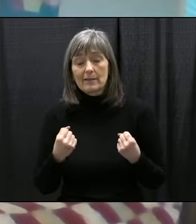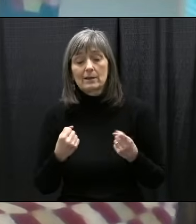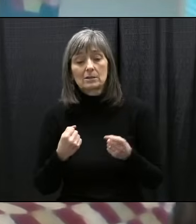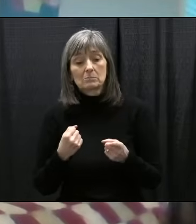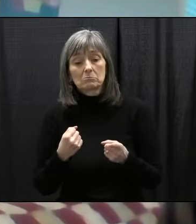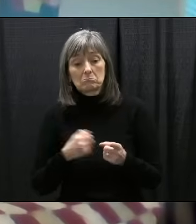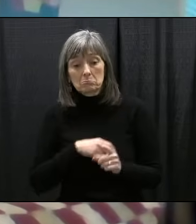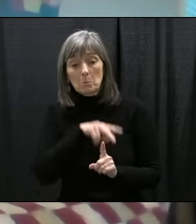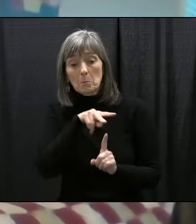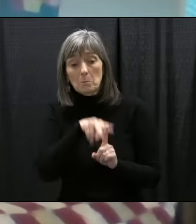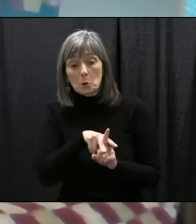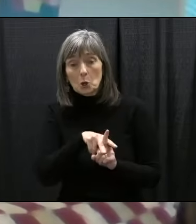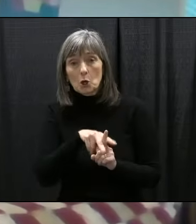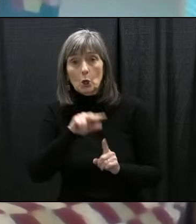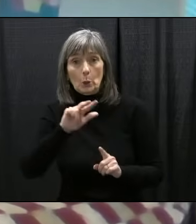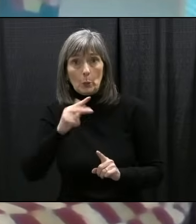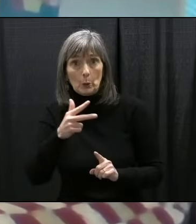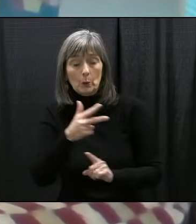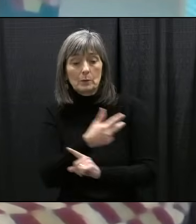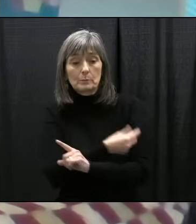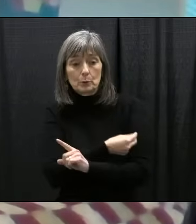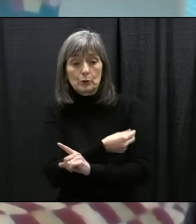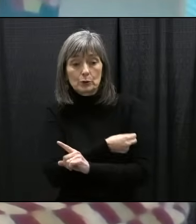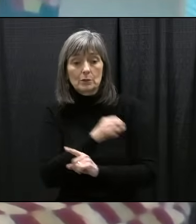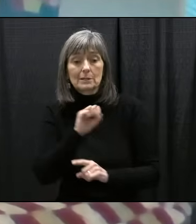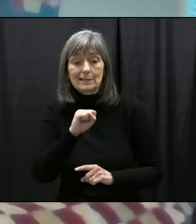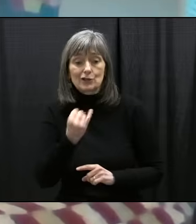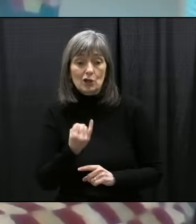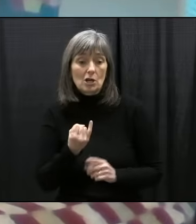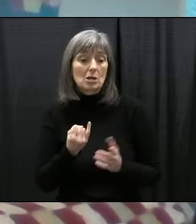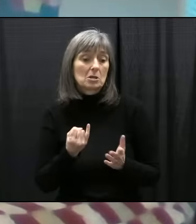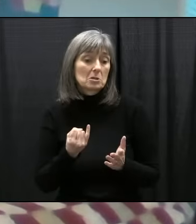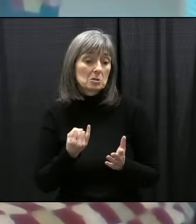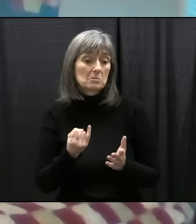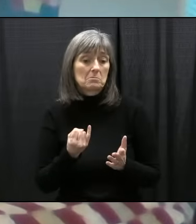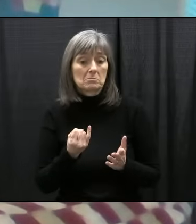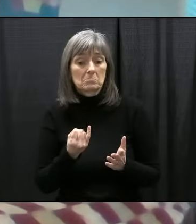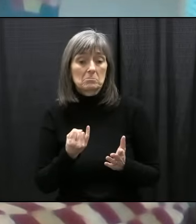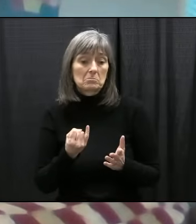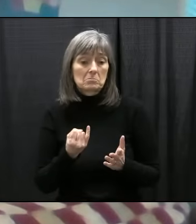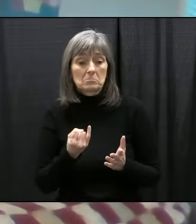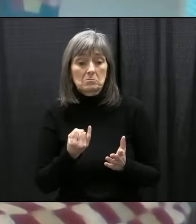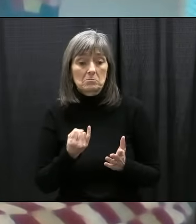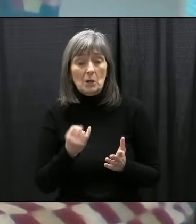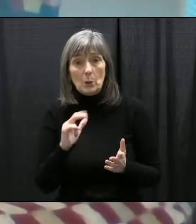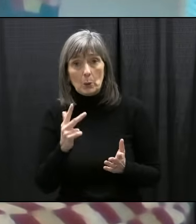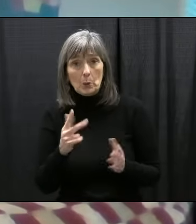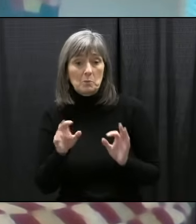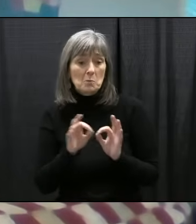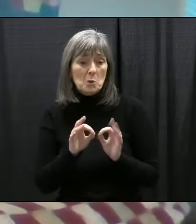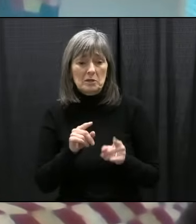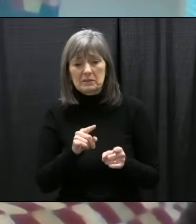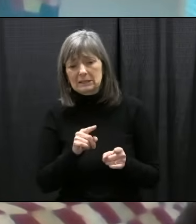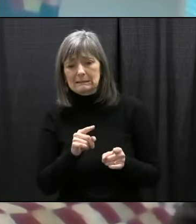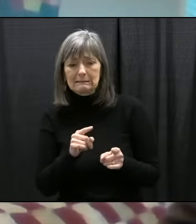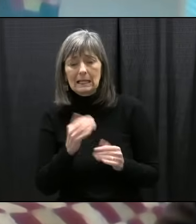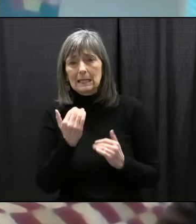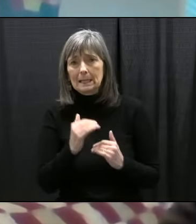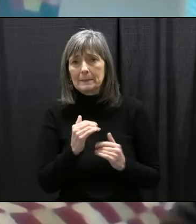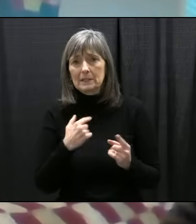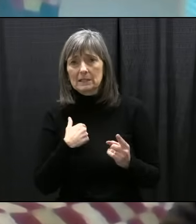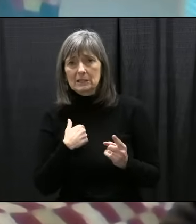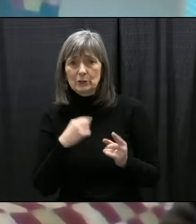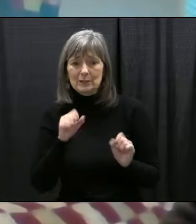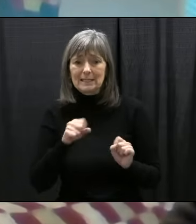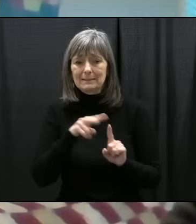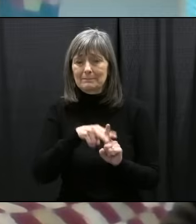a booster shot in the St. John's area. Given the importance of that third shot, when is that going to change? When is it going to be easier to